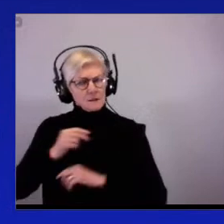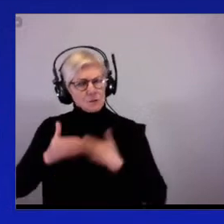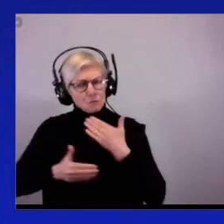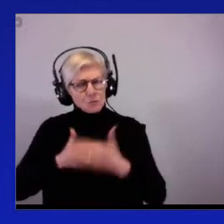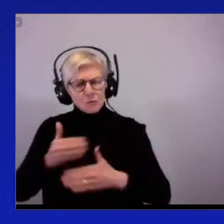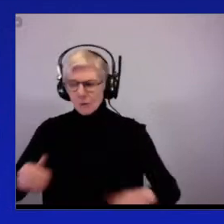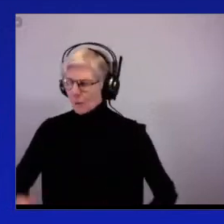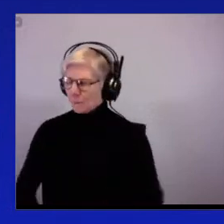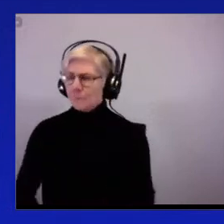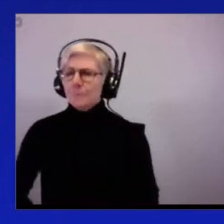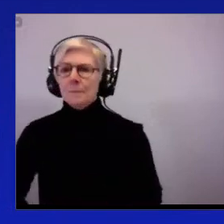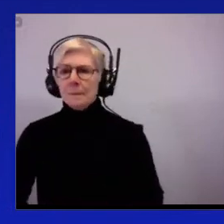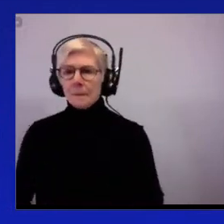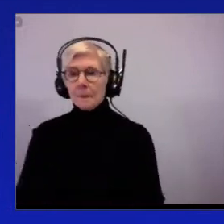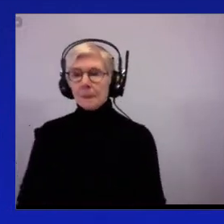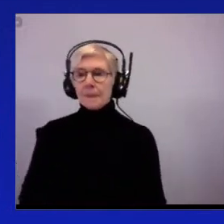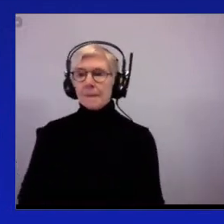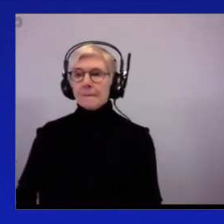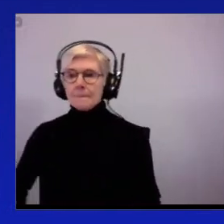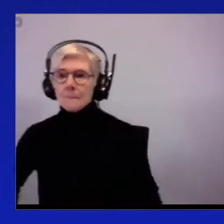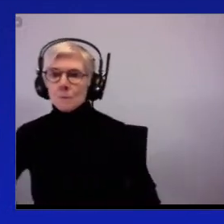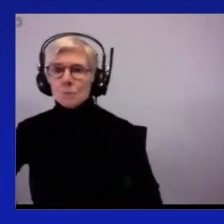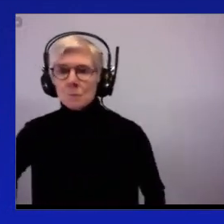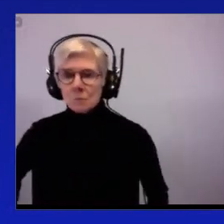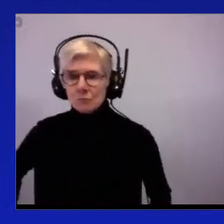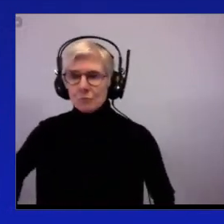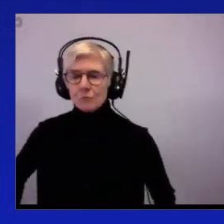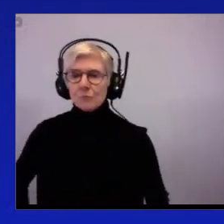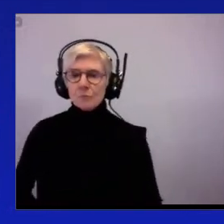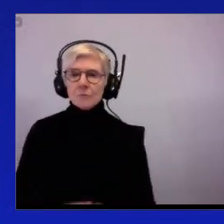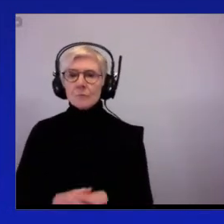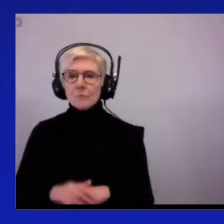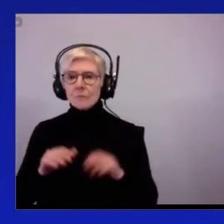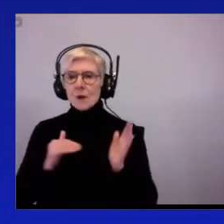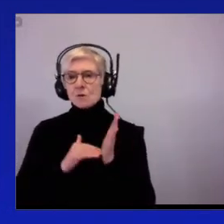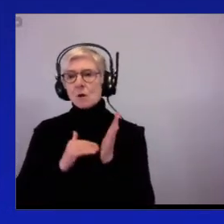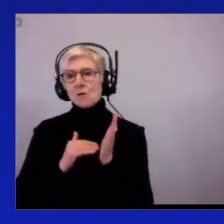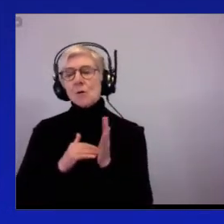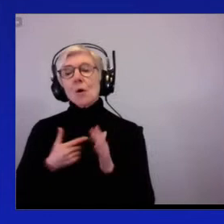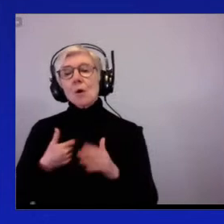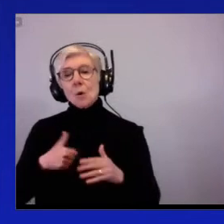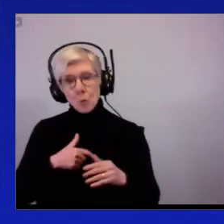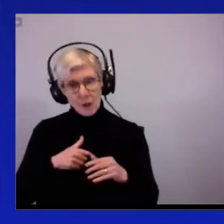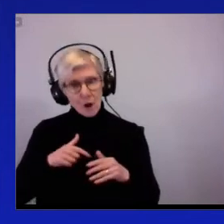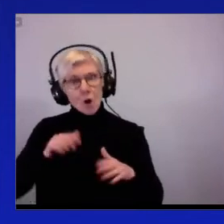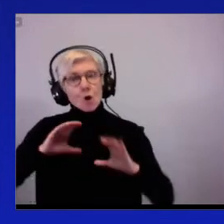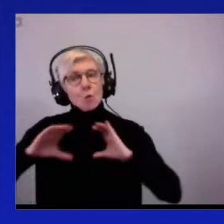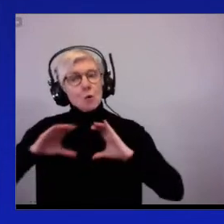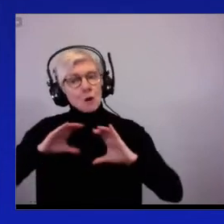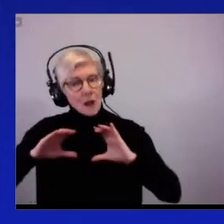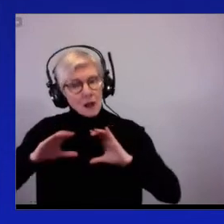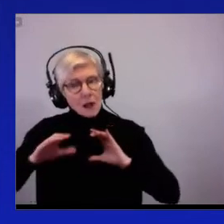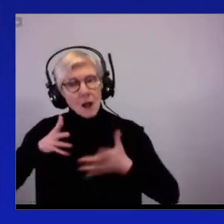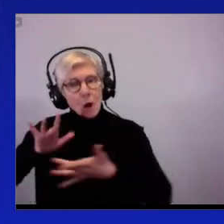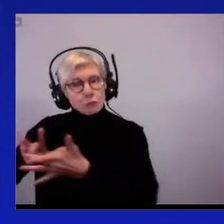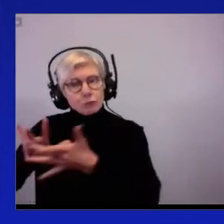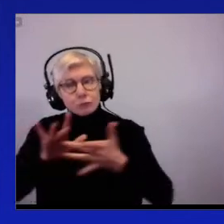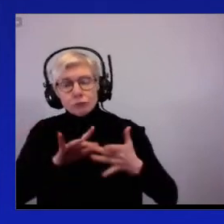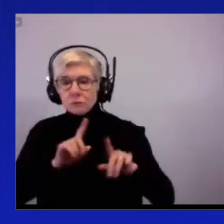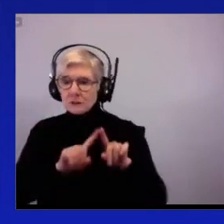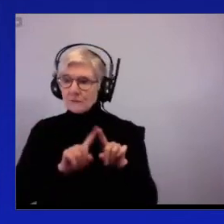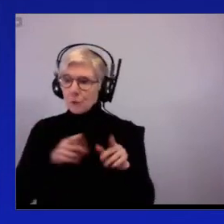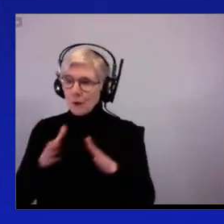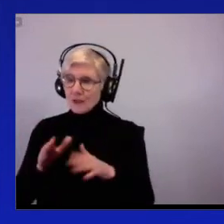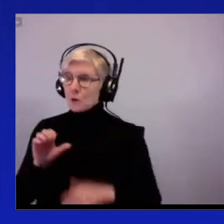So we're using multiple tactics. Social media is one. We've heard from communities at